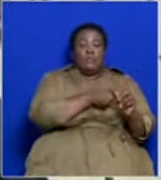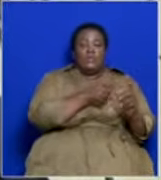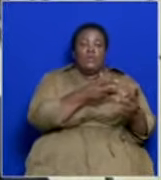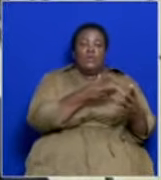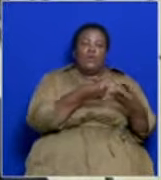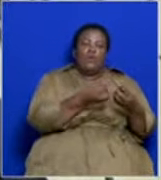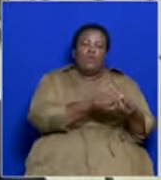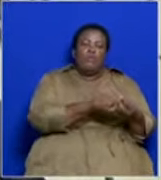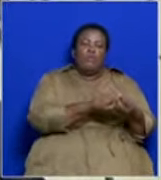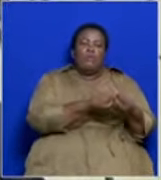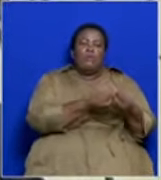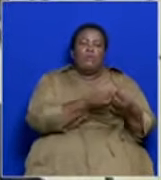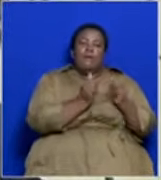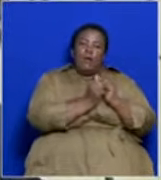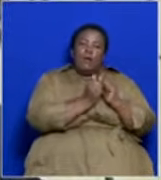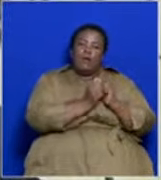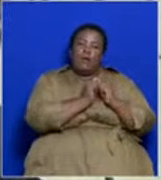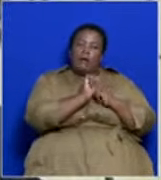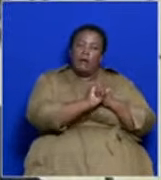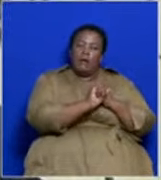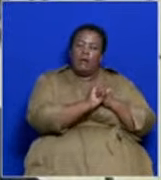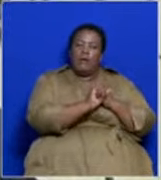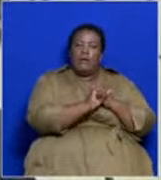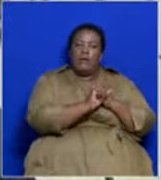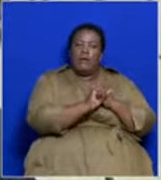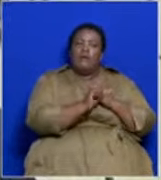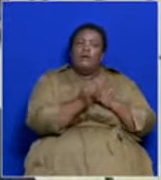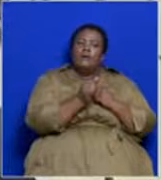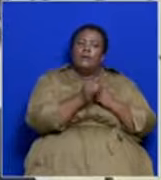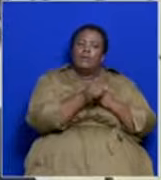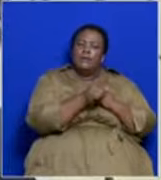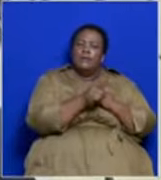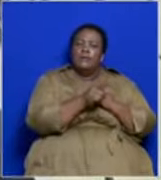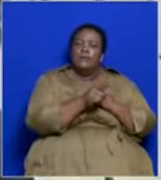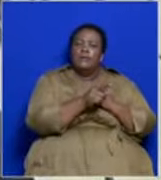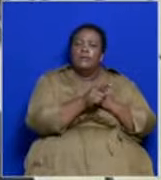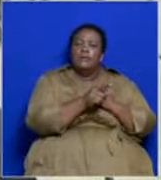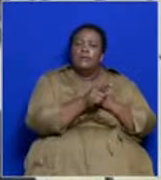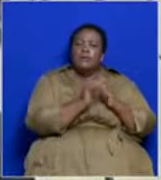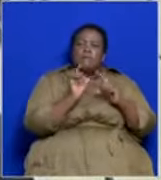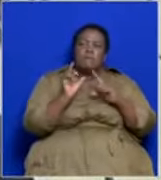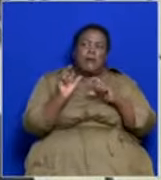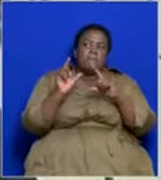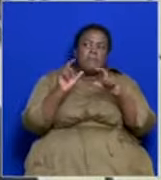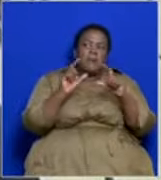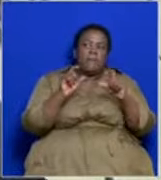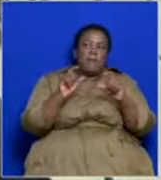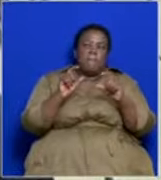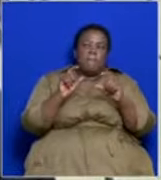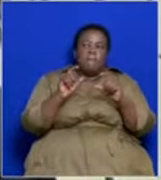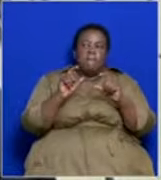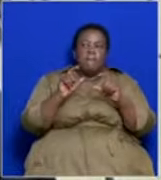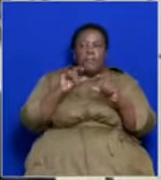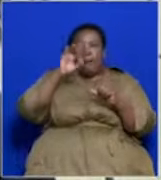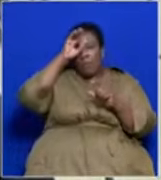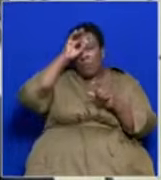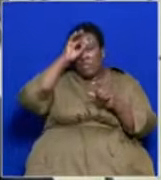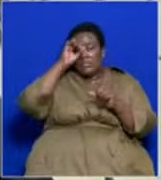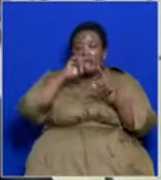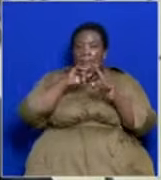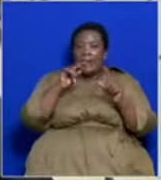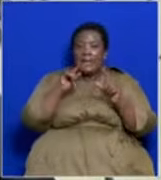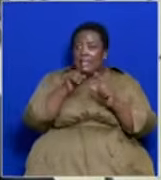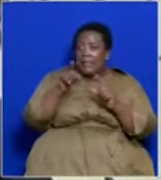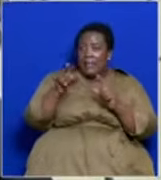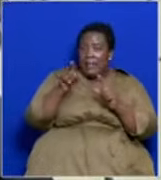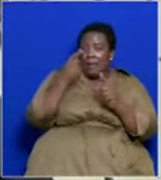partner, who was able to photograph the officers without their knowledge. The female